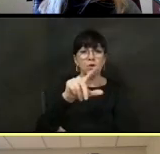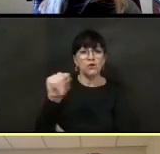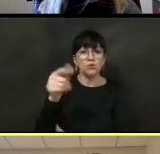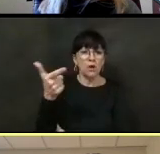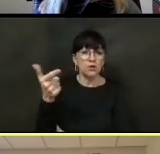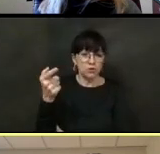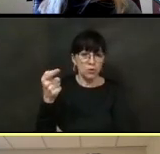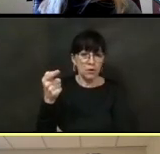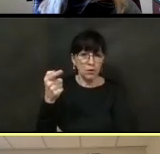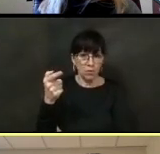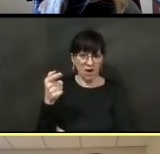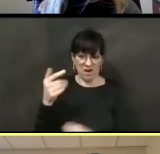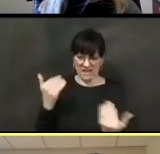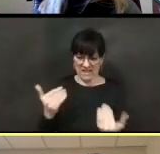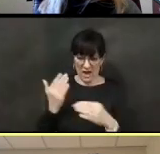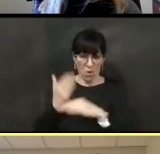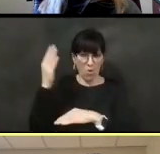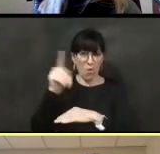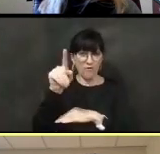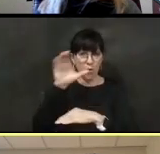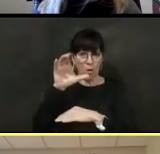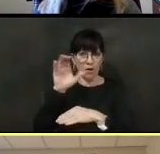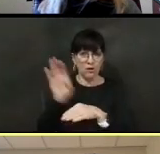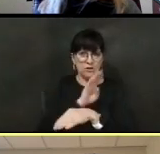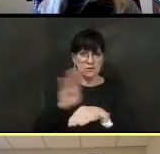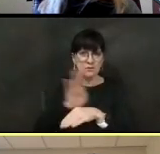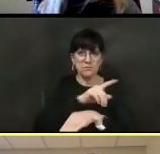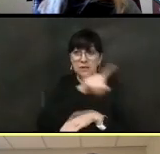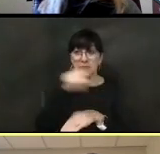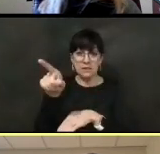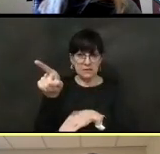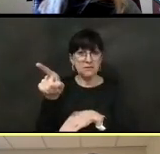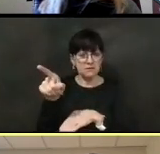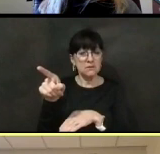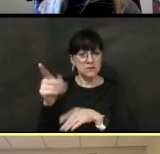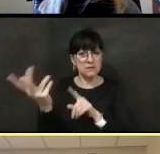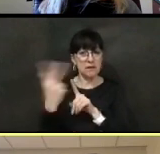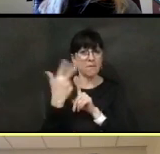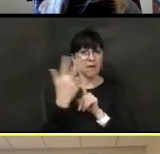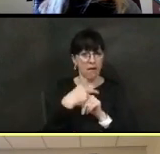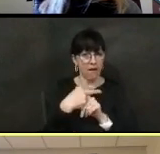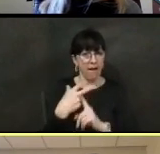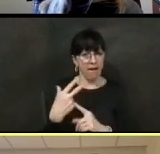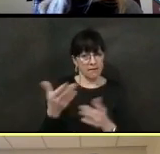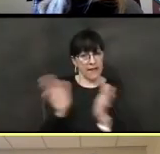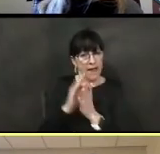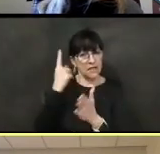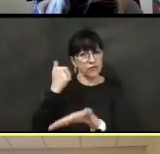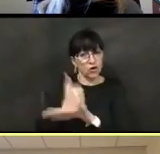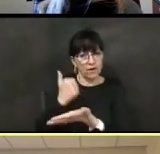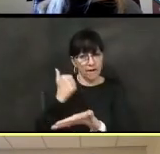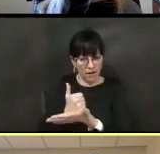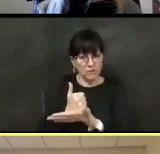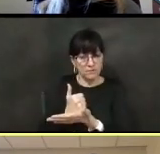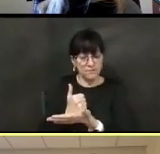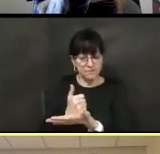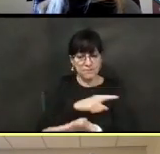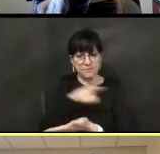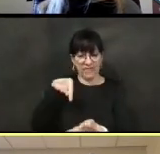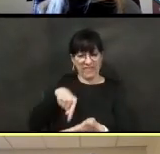to over 100 businesses now to try to assist them through this period of time. The federal government program, which is much larger in scale